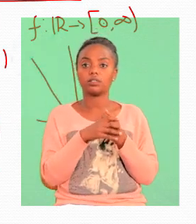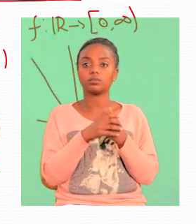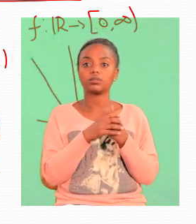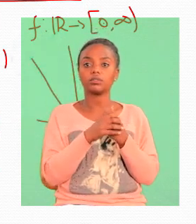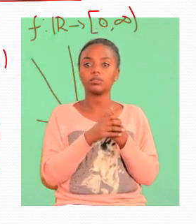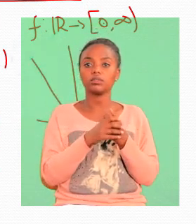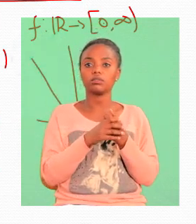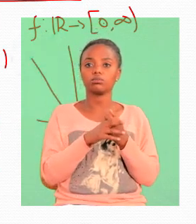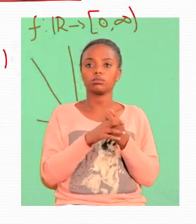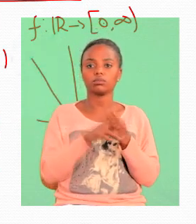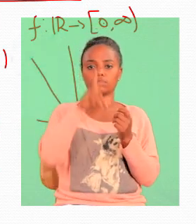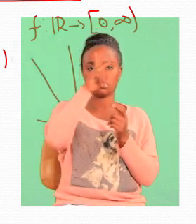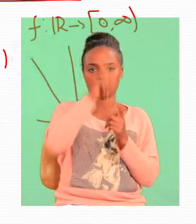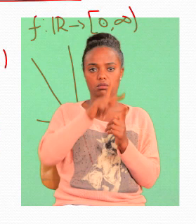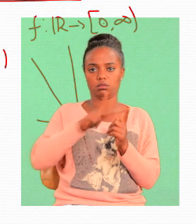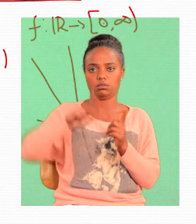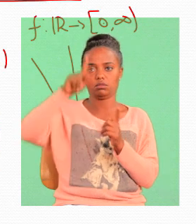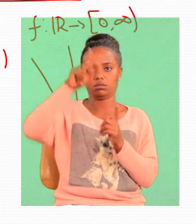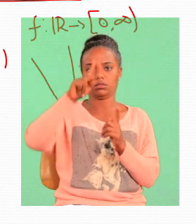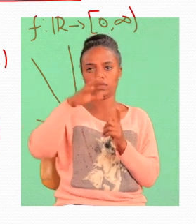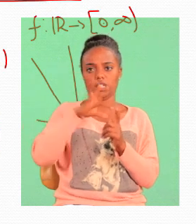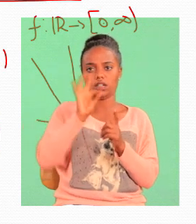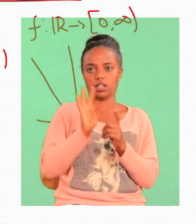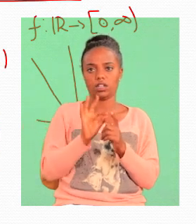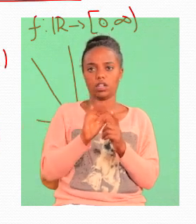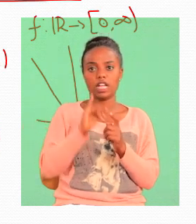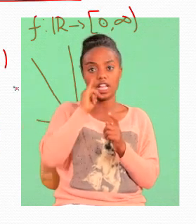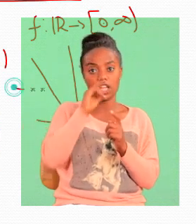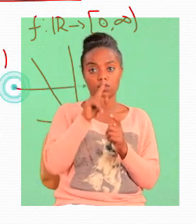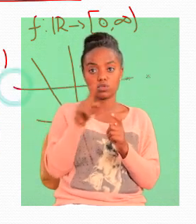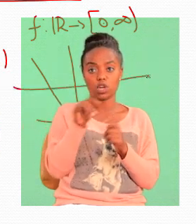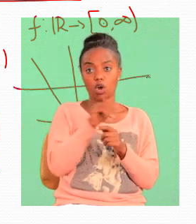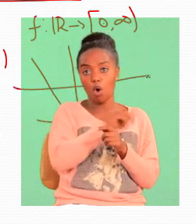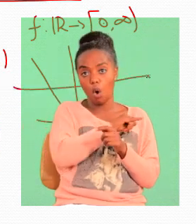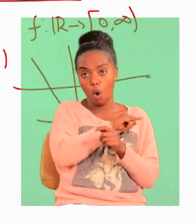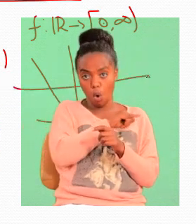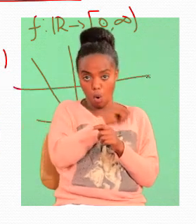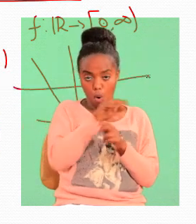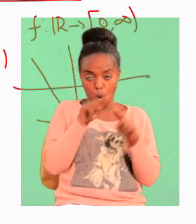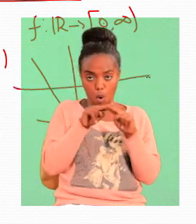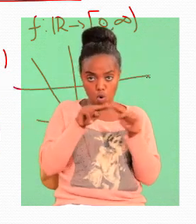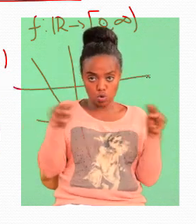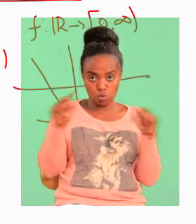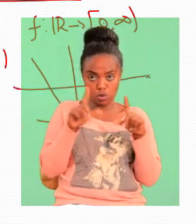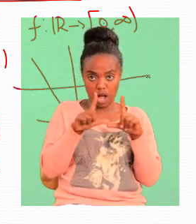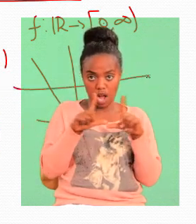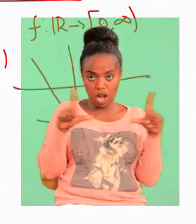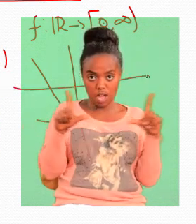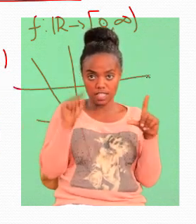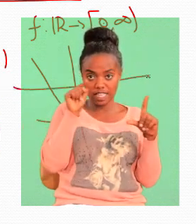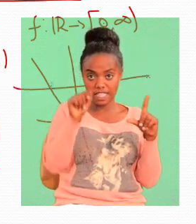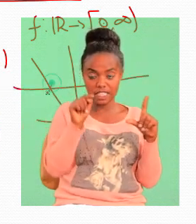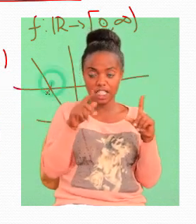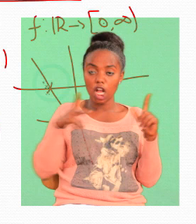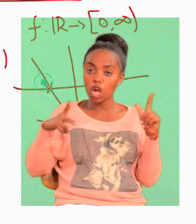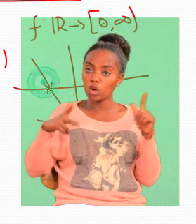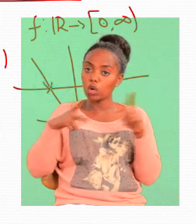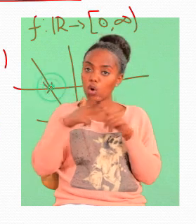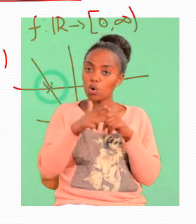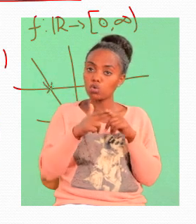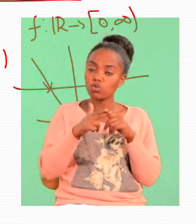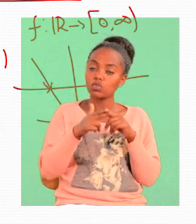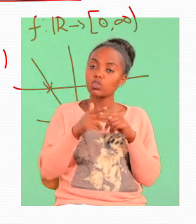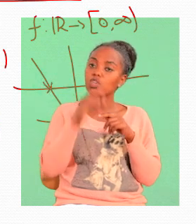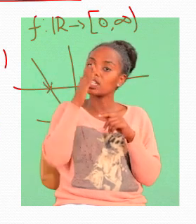you will have this one. And if you check a horizontal line, it crosses